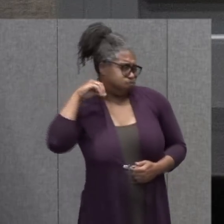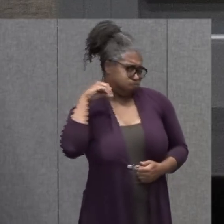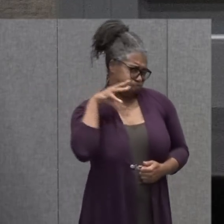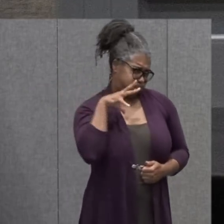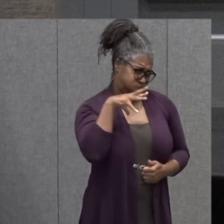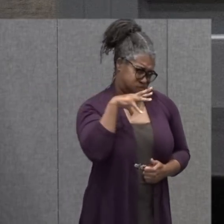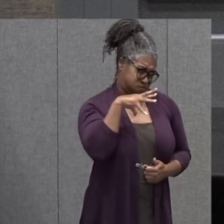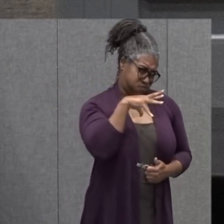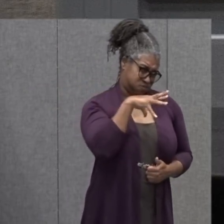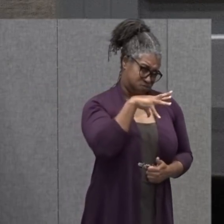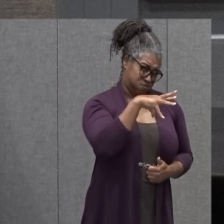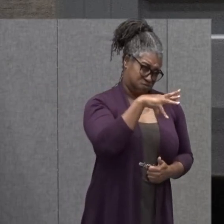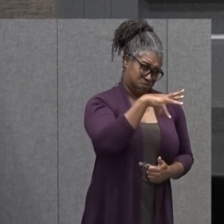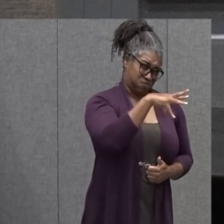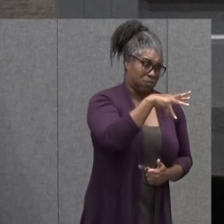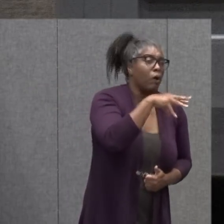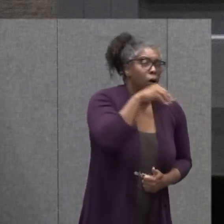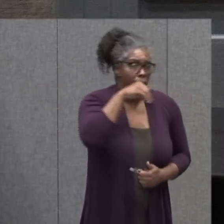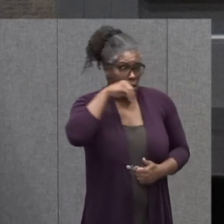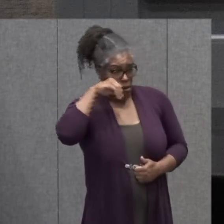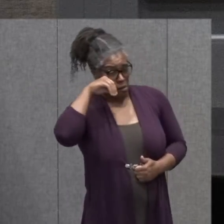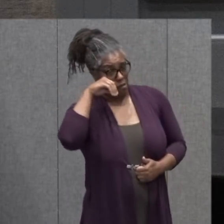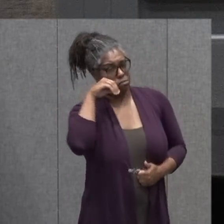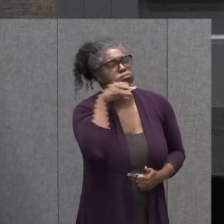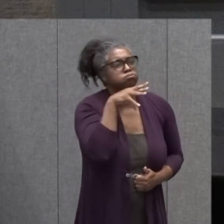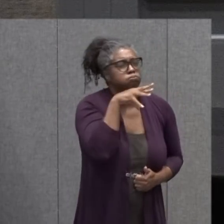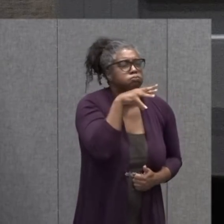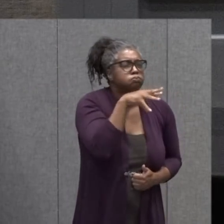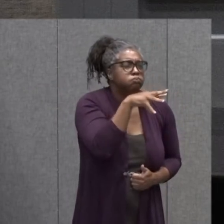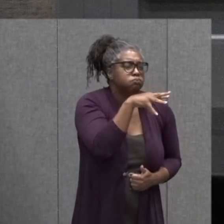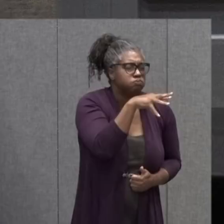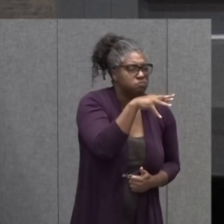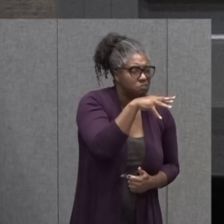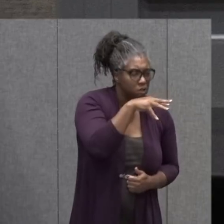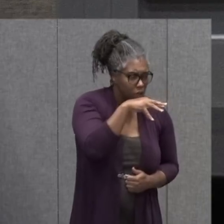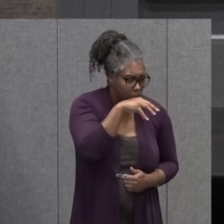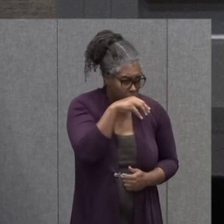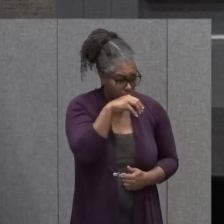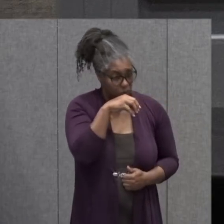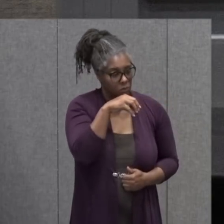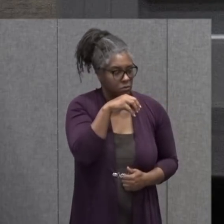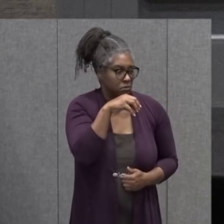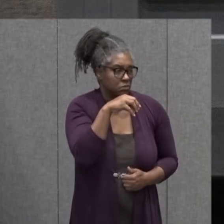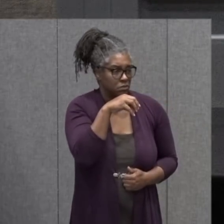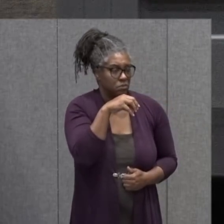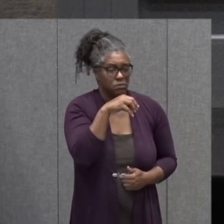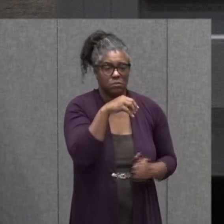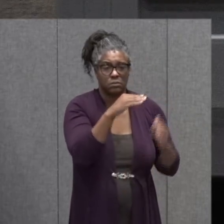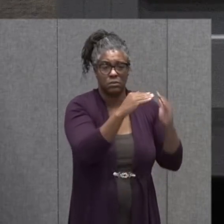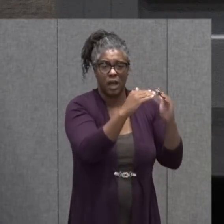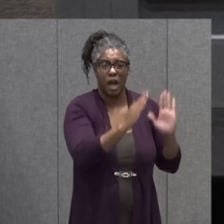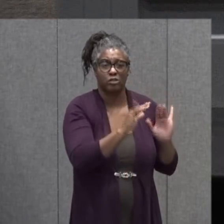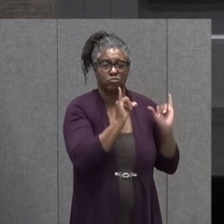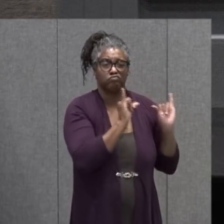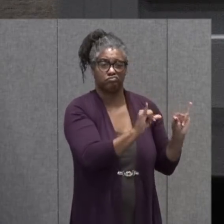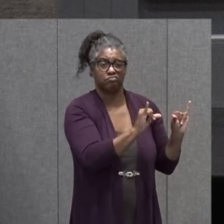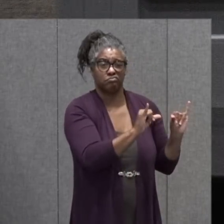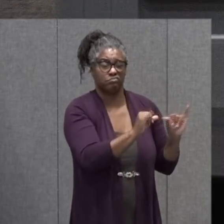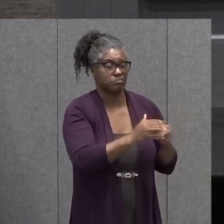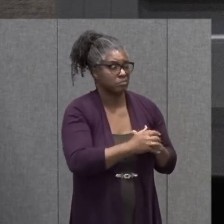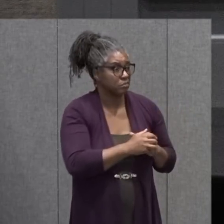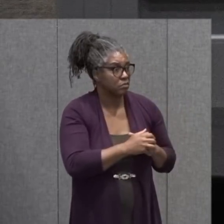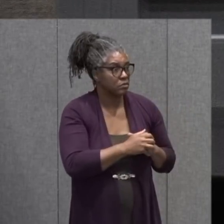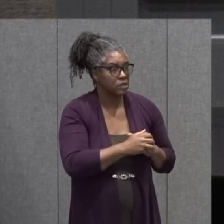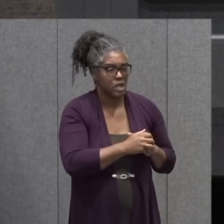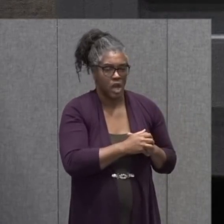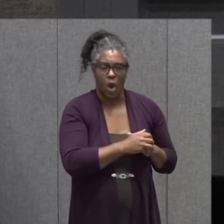puffed, and he huffed. But the brick houses stood firm. The wolf was